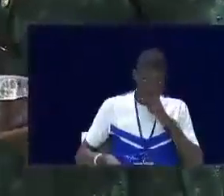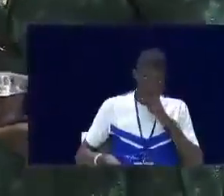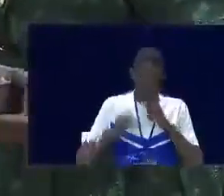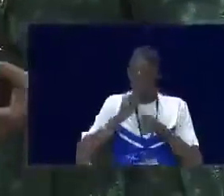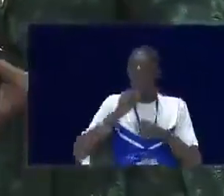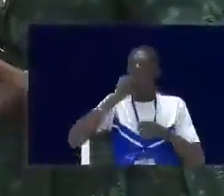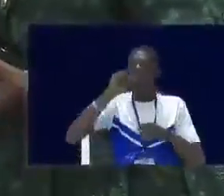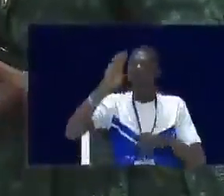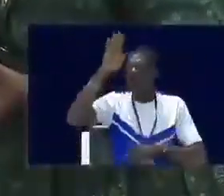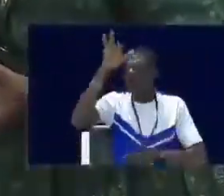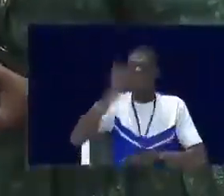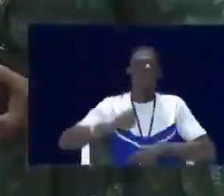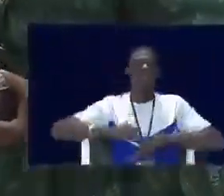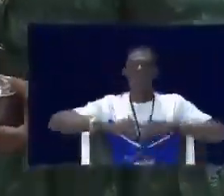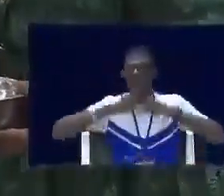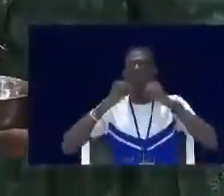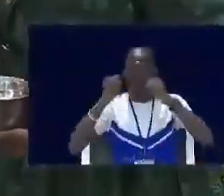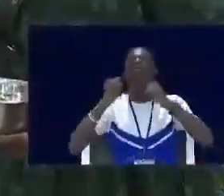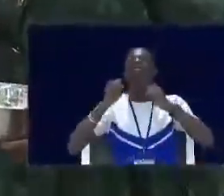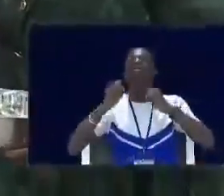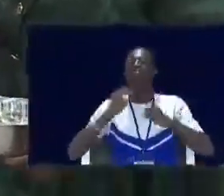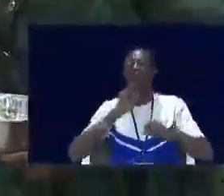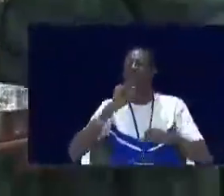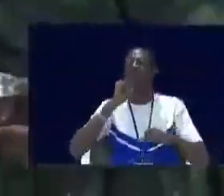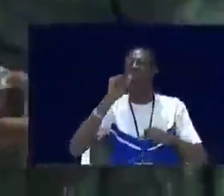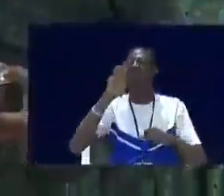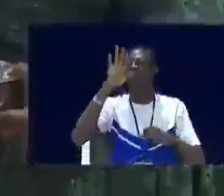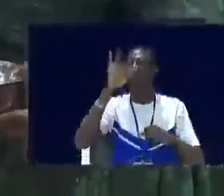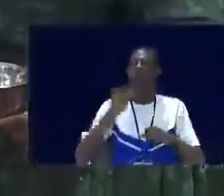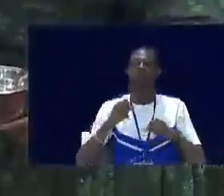Lord. Oh, is not by power,